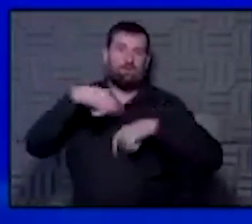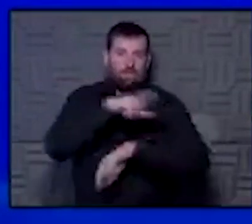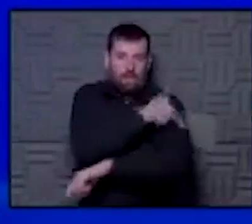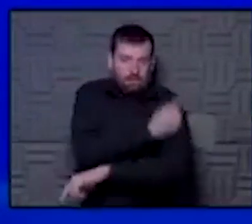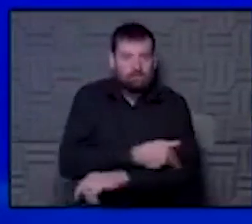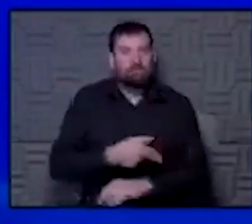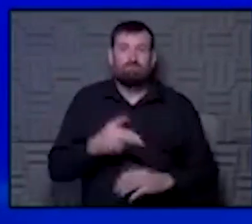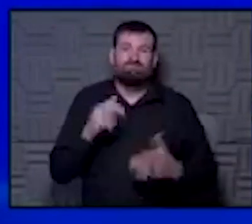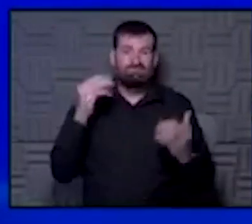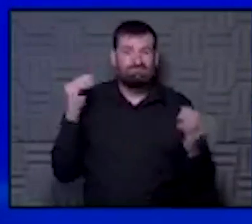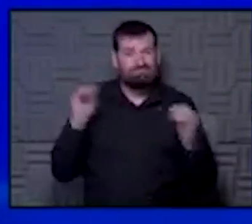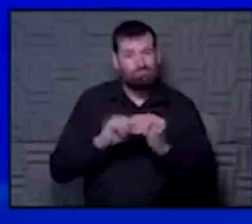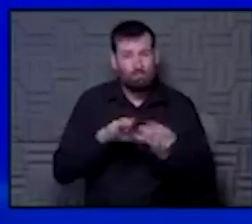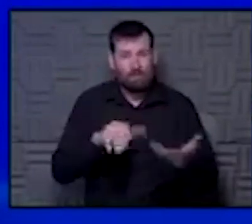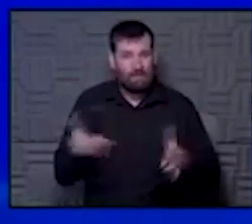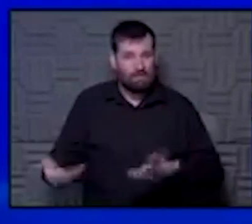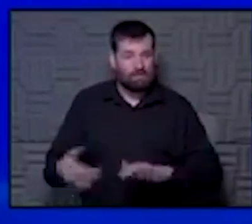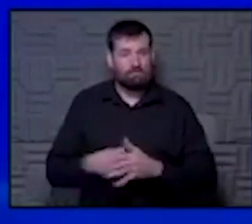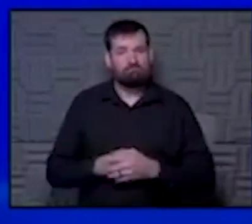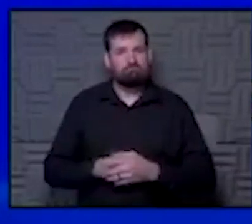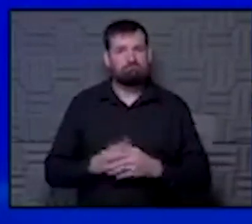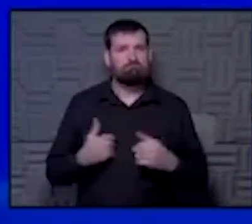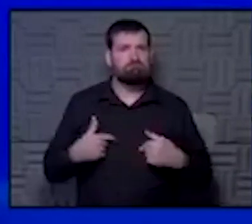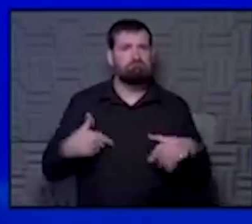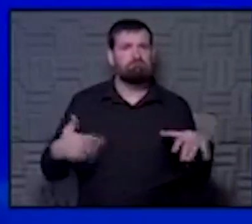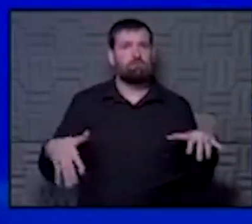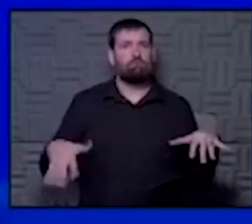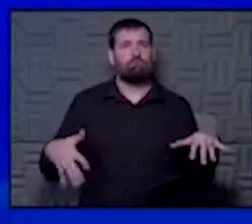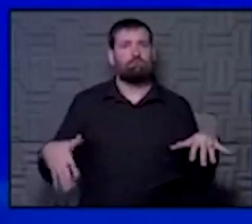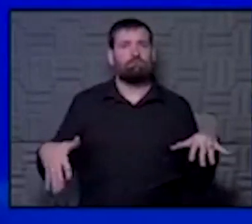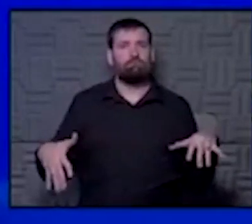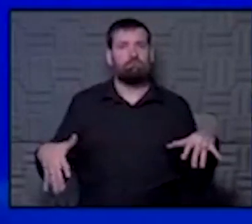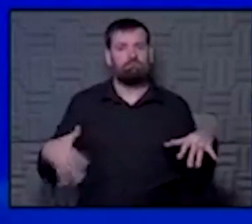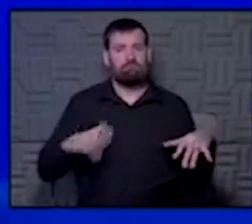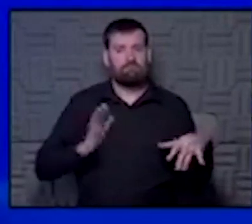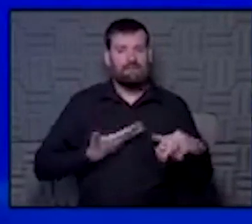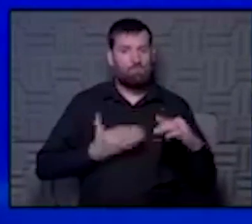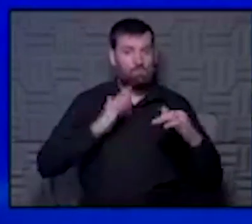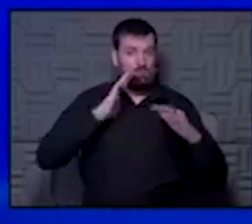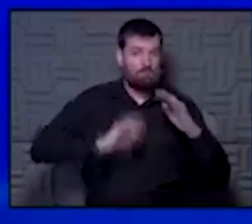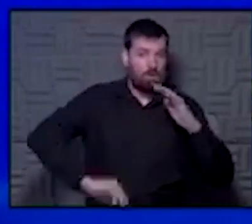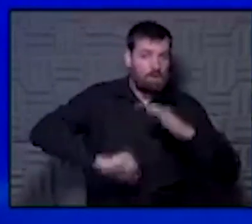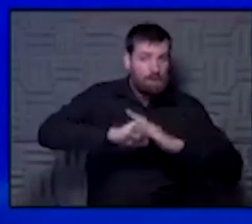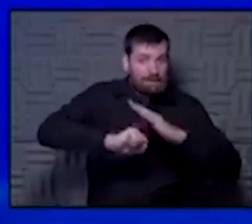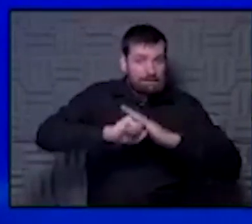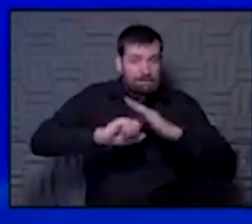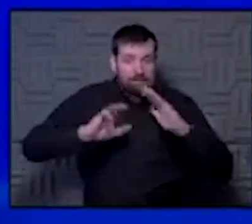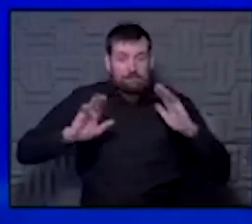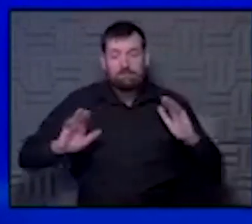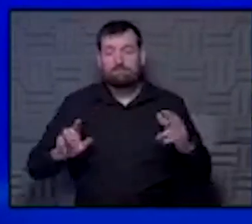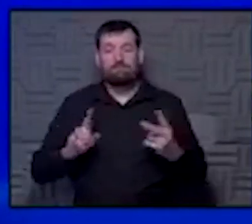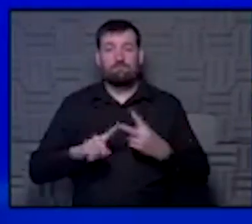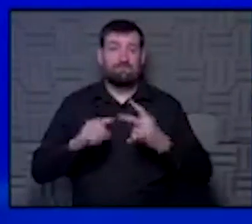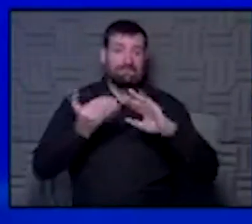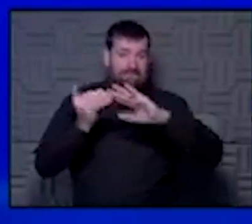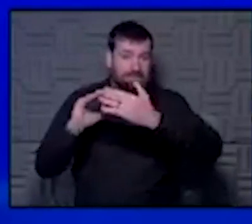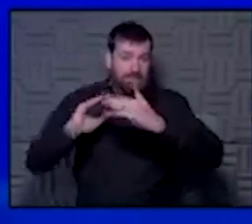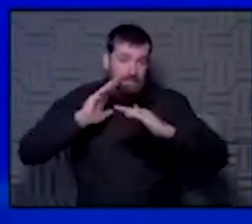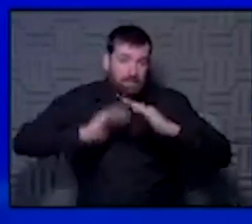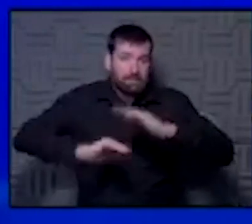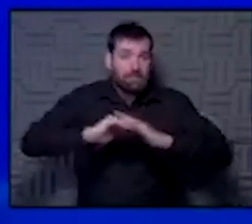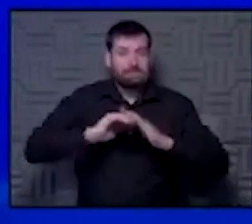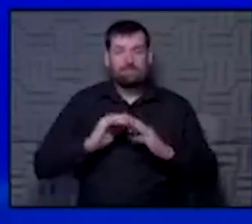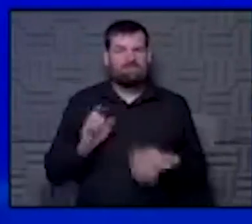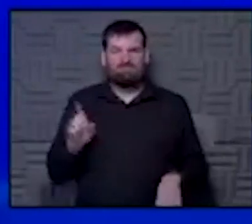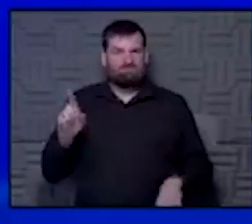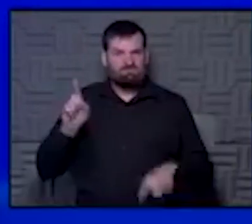and we see more death. I think we're nervous. We're nervous about our capacity. We're nervous about the capacity in the city. We're not able to accept